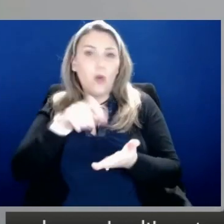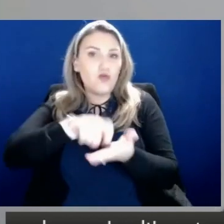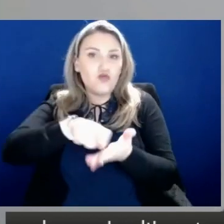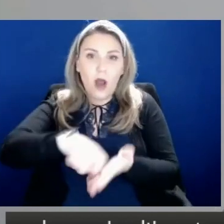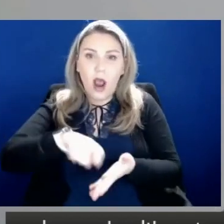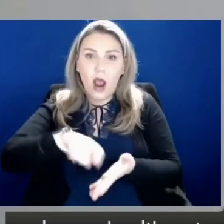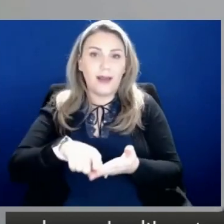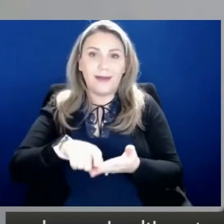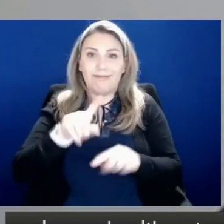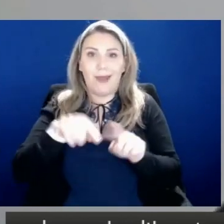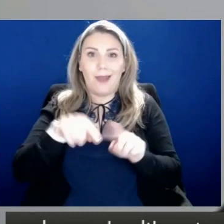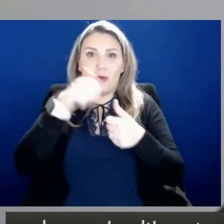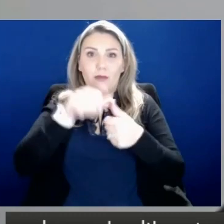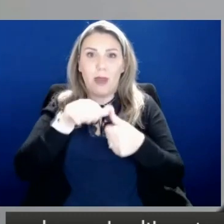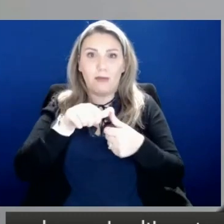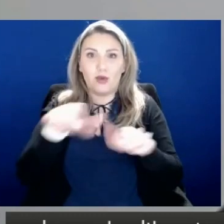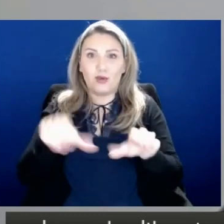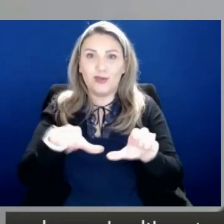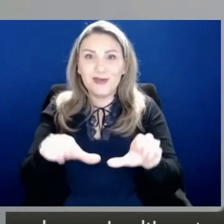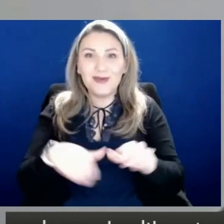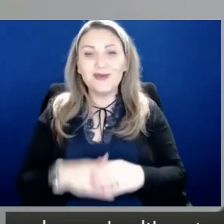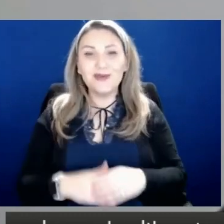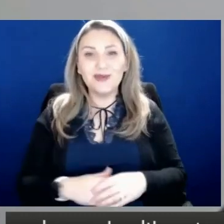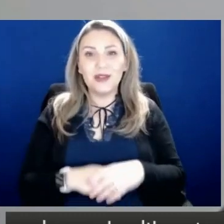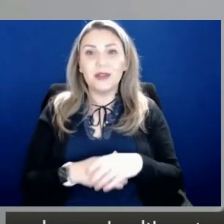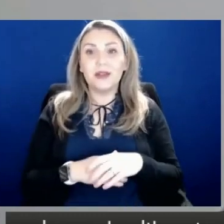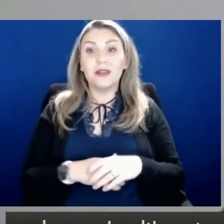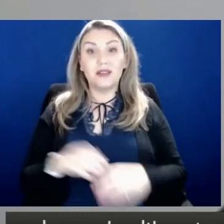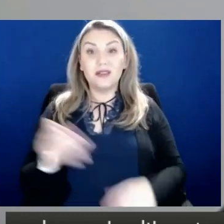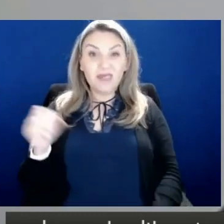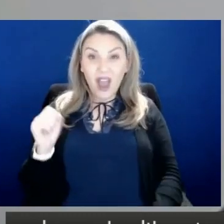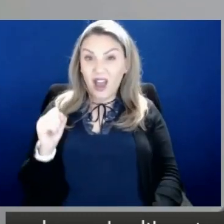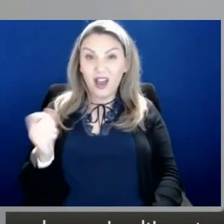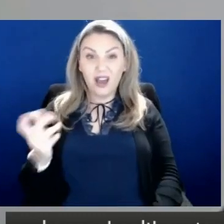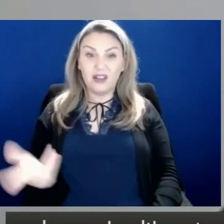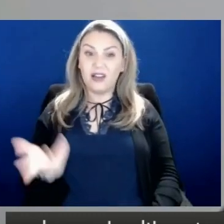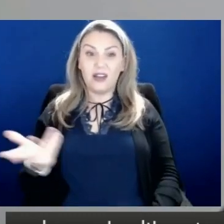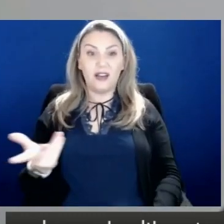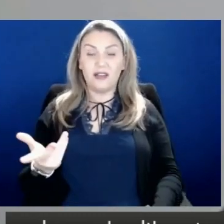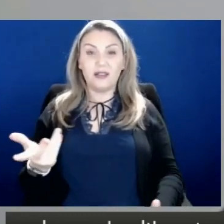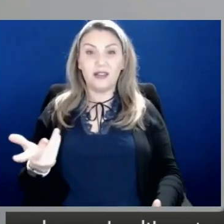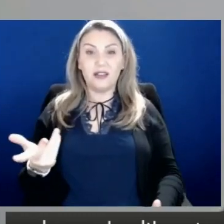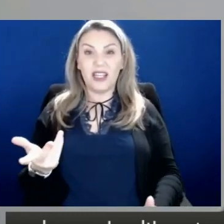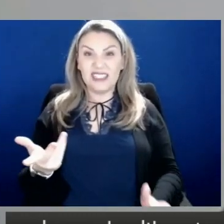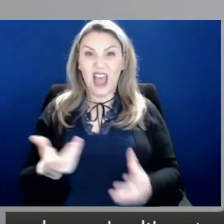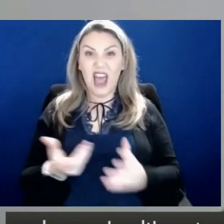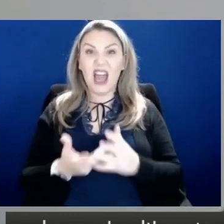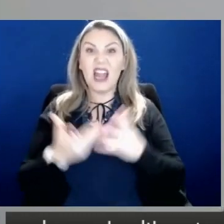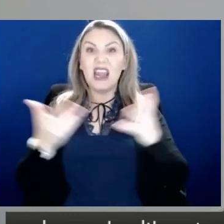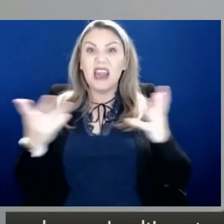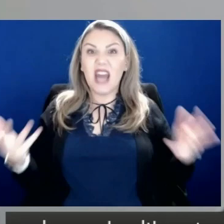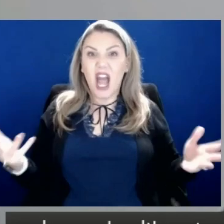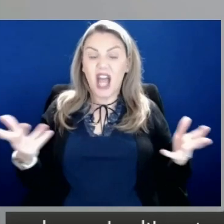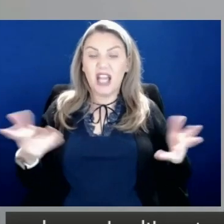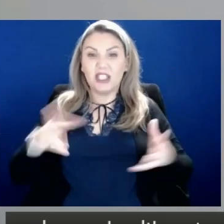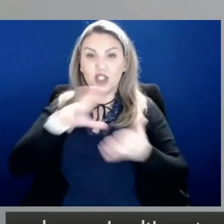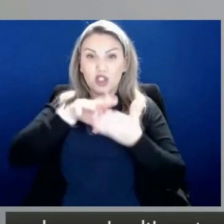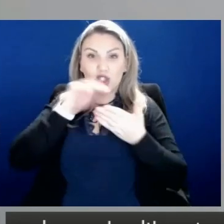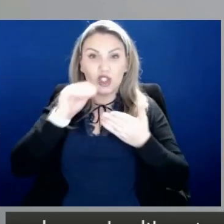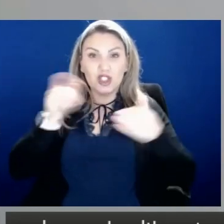remember to pick it back up. And it's a lot. It's learning to adjust